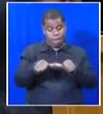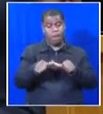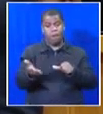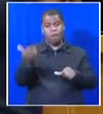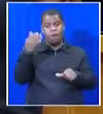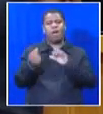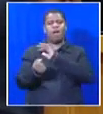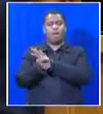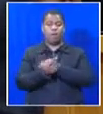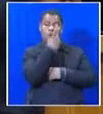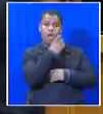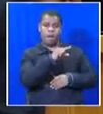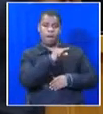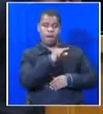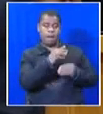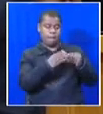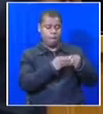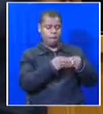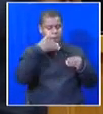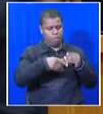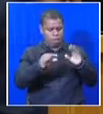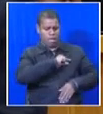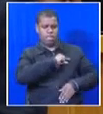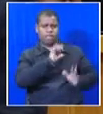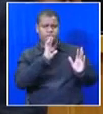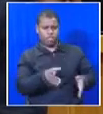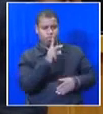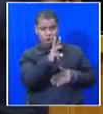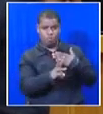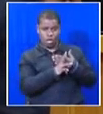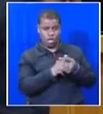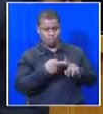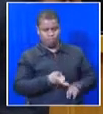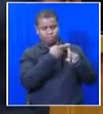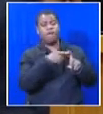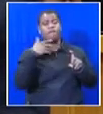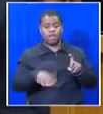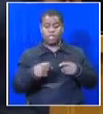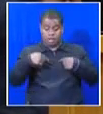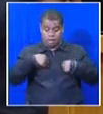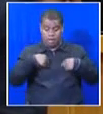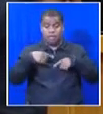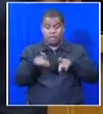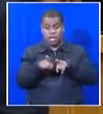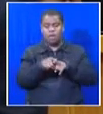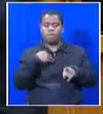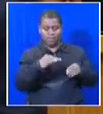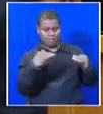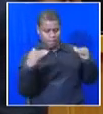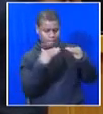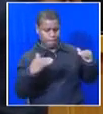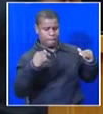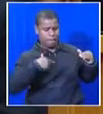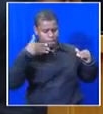my members was found guilty of using that word in the House and was suspended for a week. All I'm asking you to do is be consistent with the